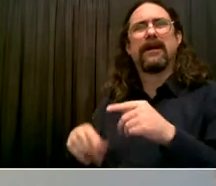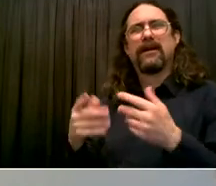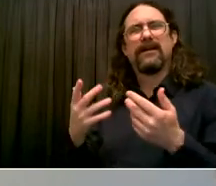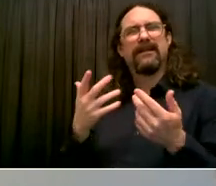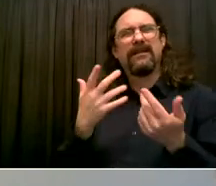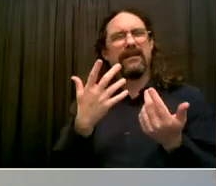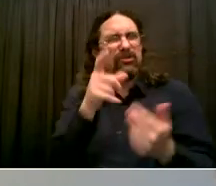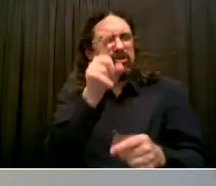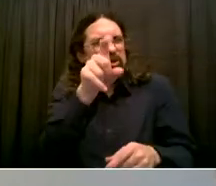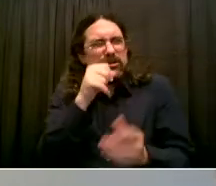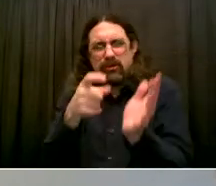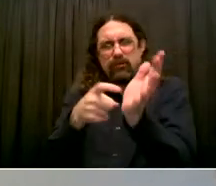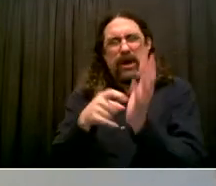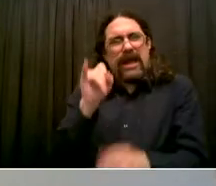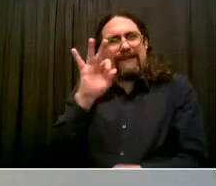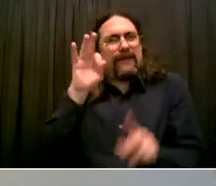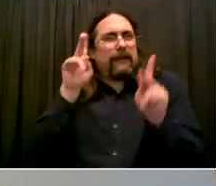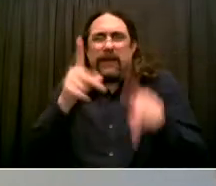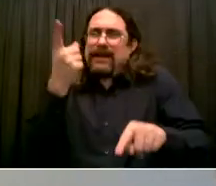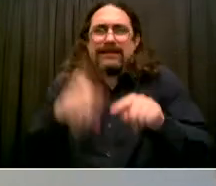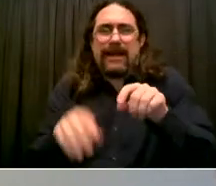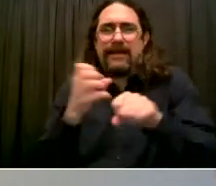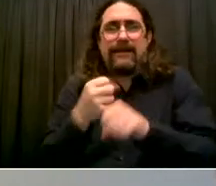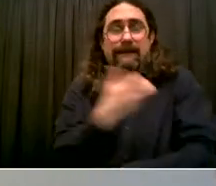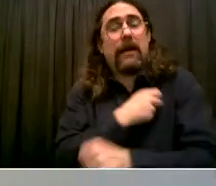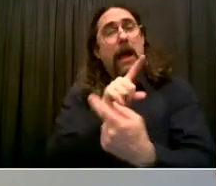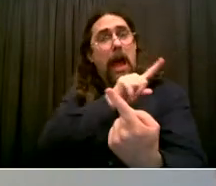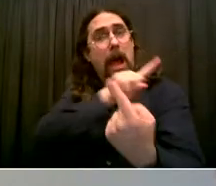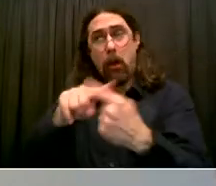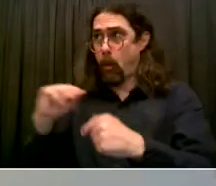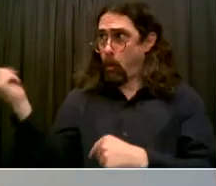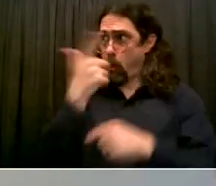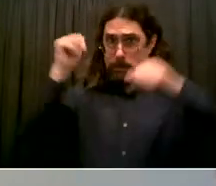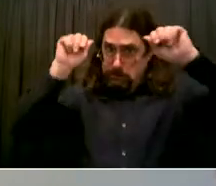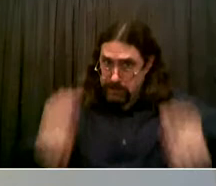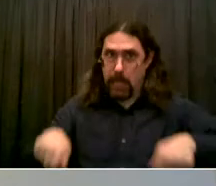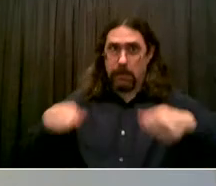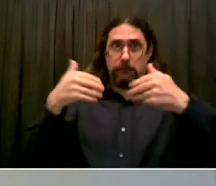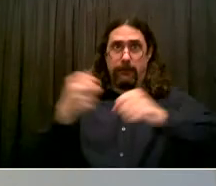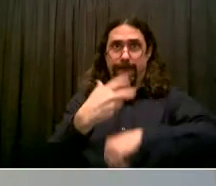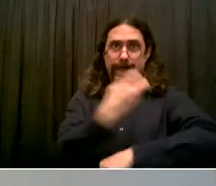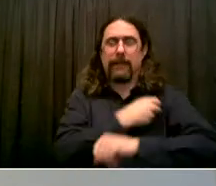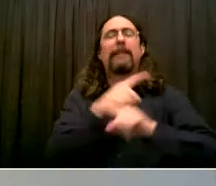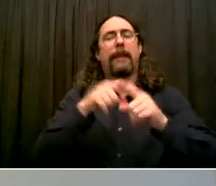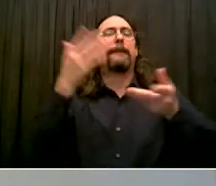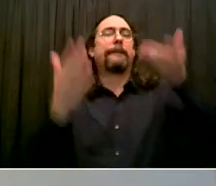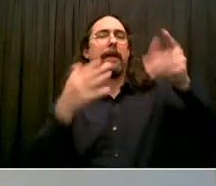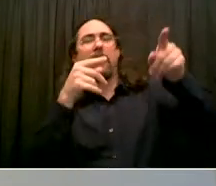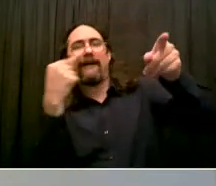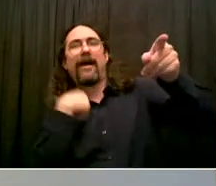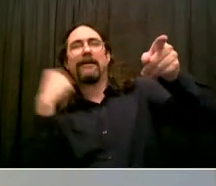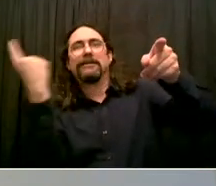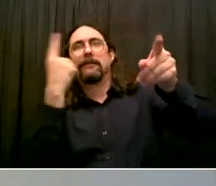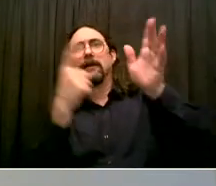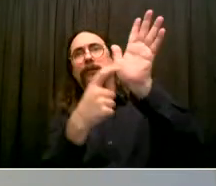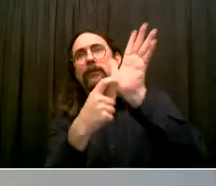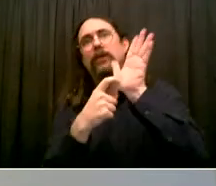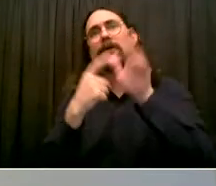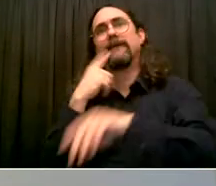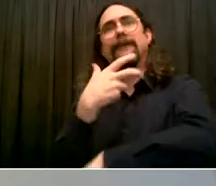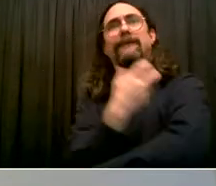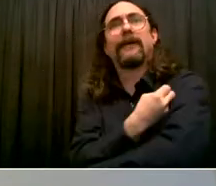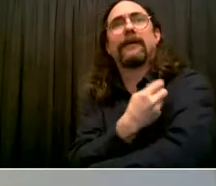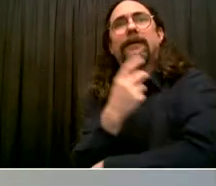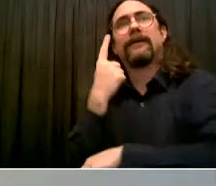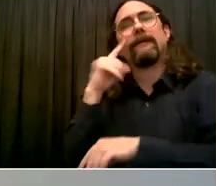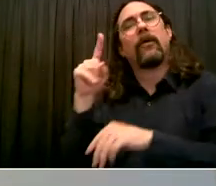government is in this versus what the role of the private sector is in this. I think it's absolutely critical for government to assist in making sure that there are standards,